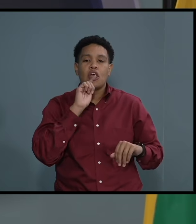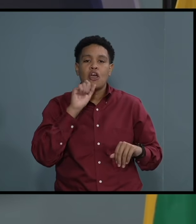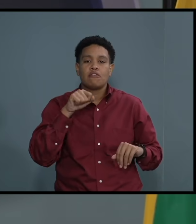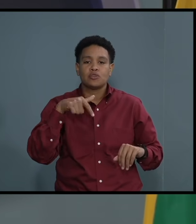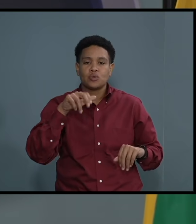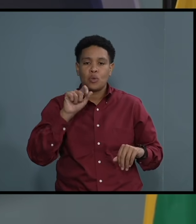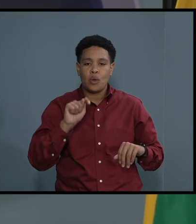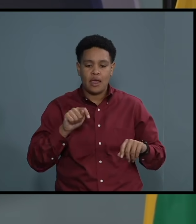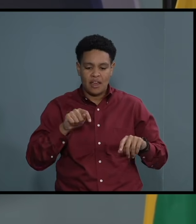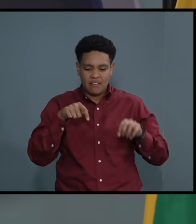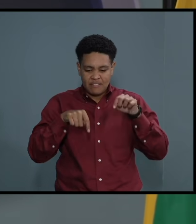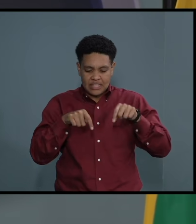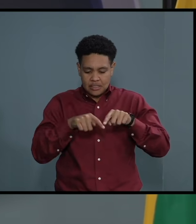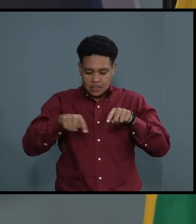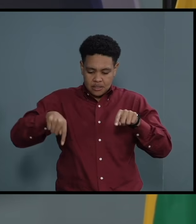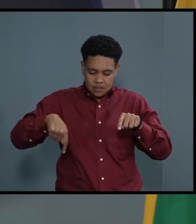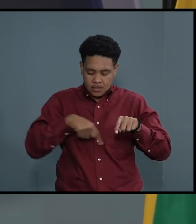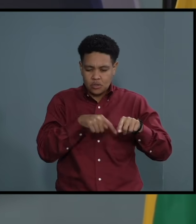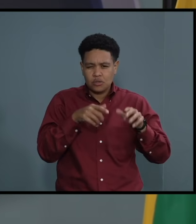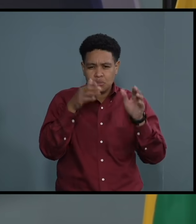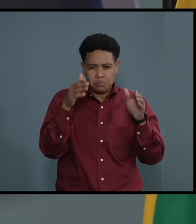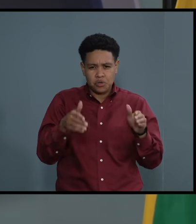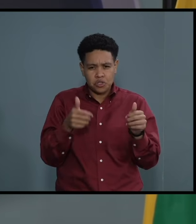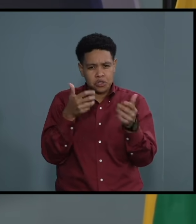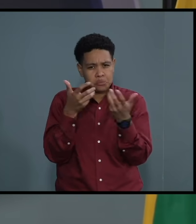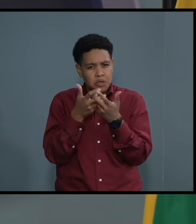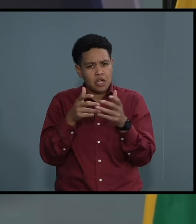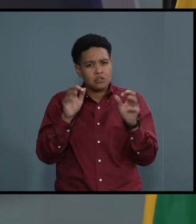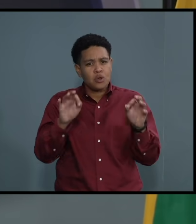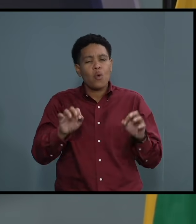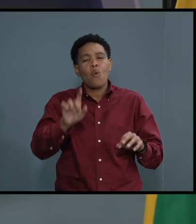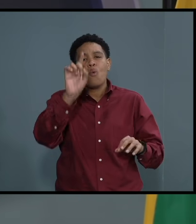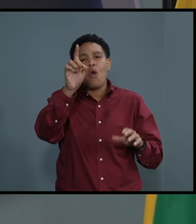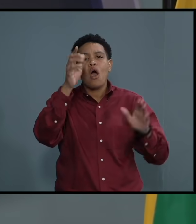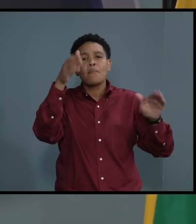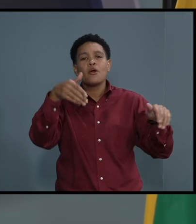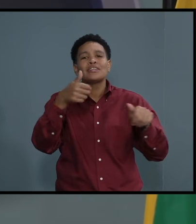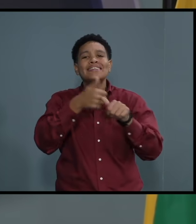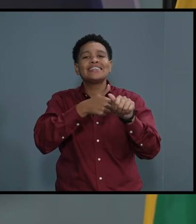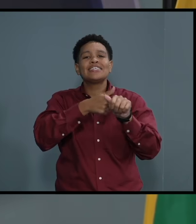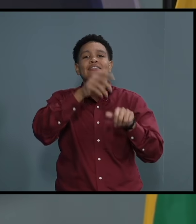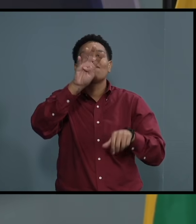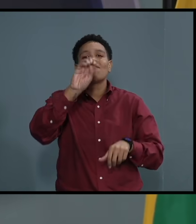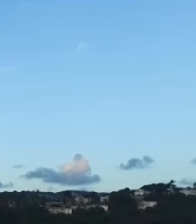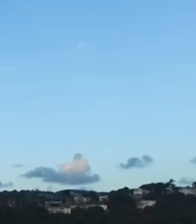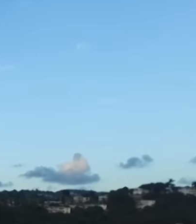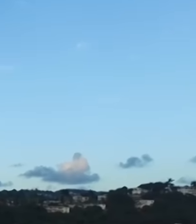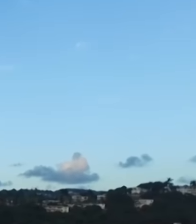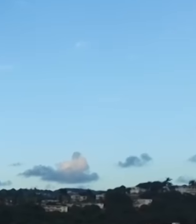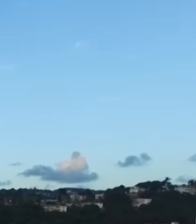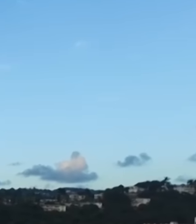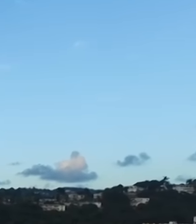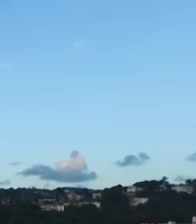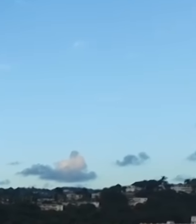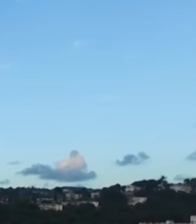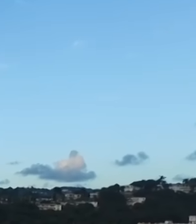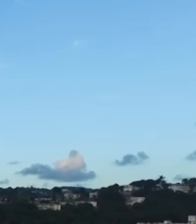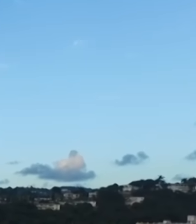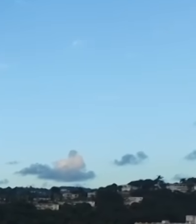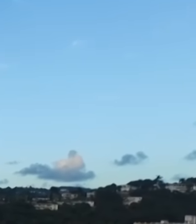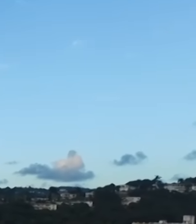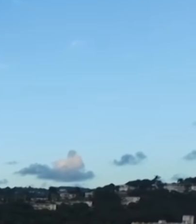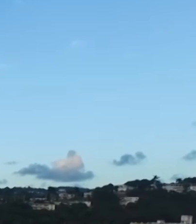to persons will be maintained, that is one person per 40 square feet. Mr. Holness